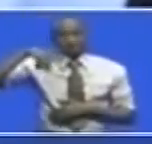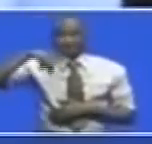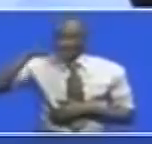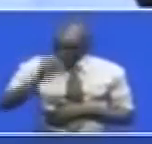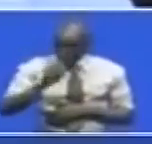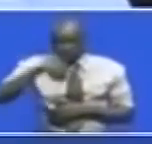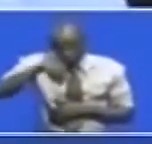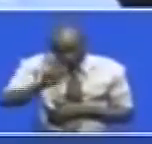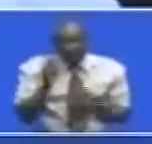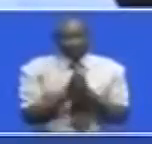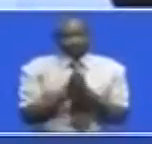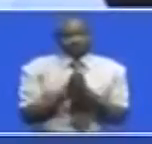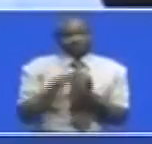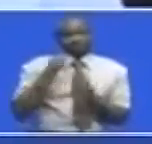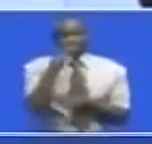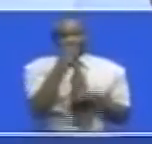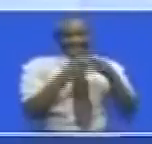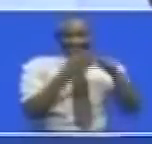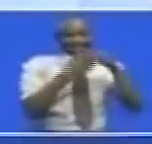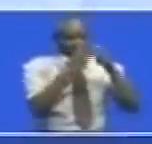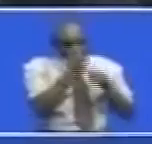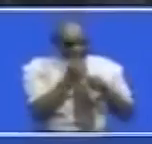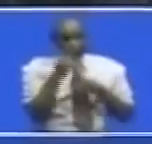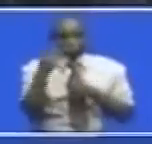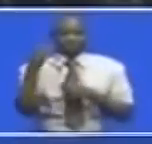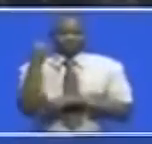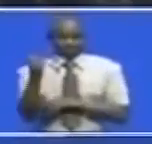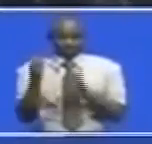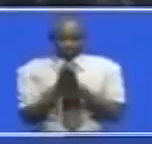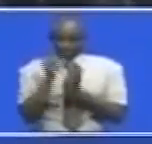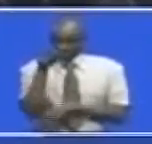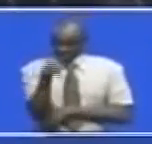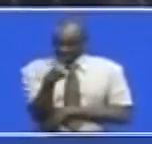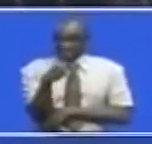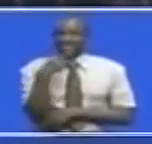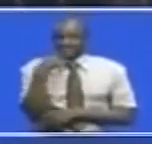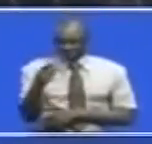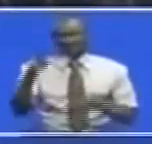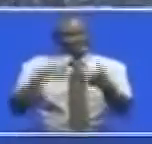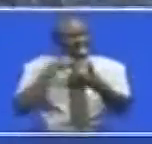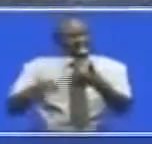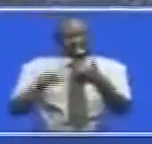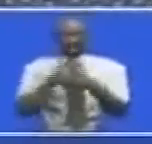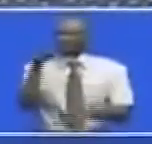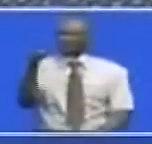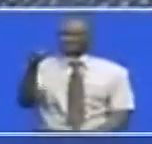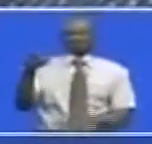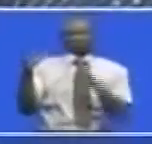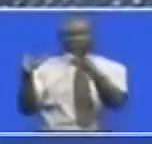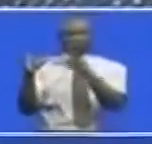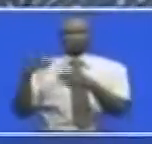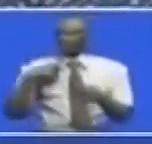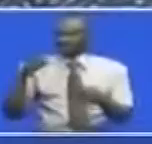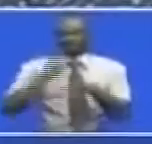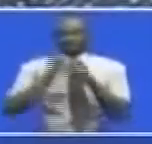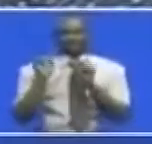third President Benjamin Mkapa between 1995 to 2005, is today a top critic of the ruling party, having teamed up with Lowassa